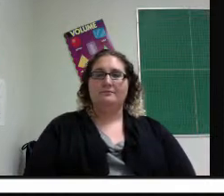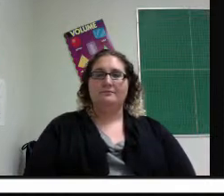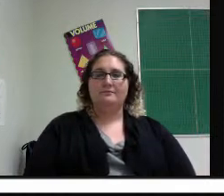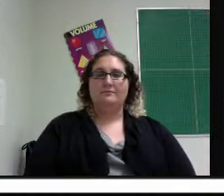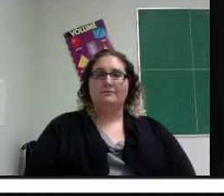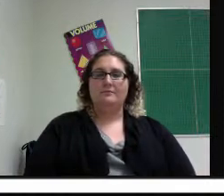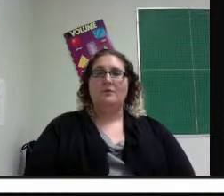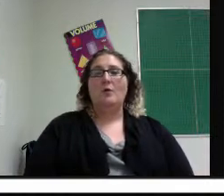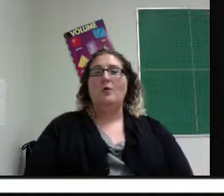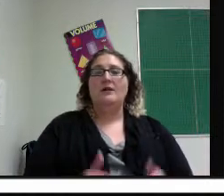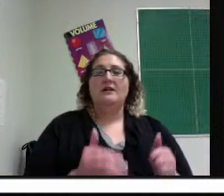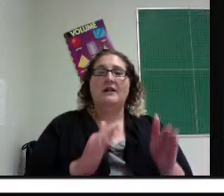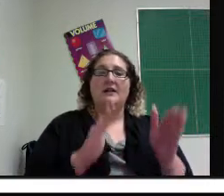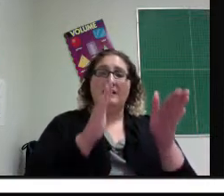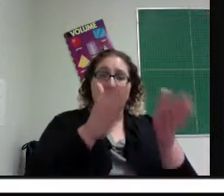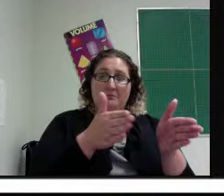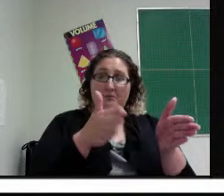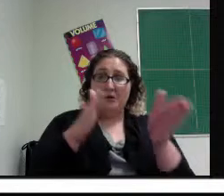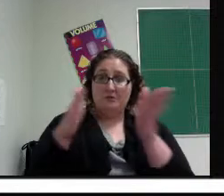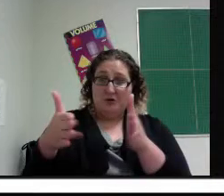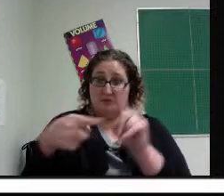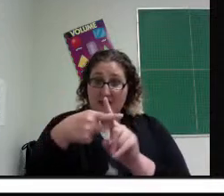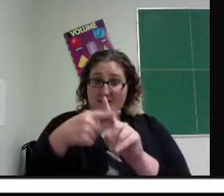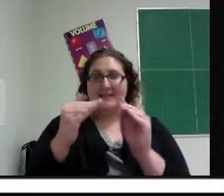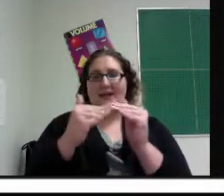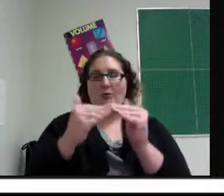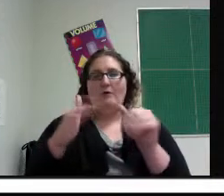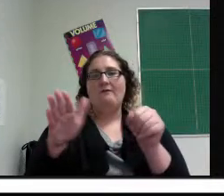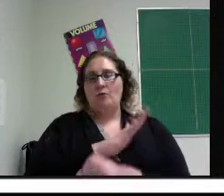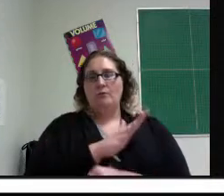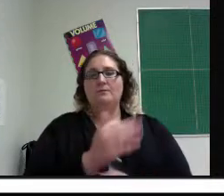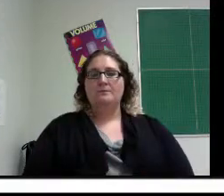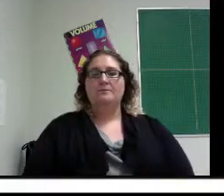Or each part, the sum of each part is equal to the whole, sorry.